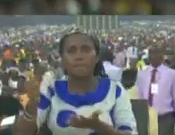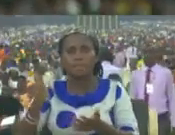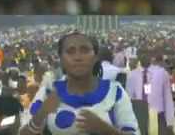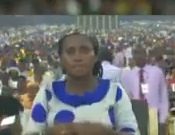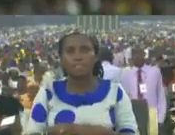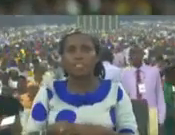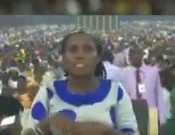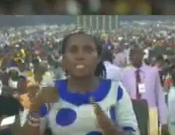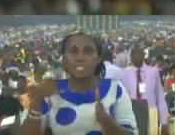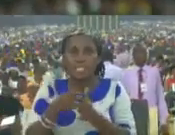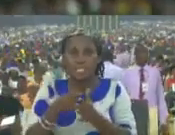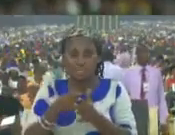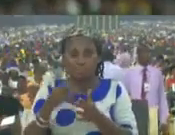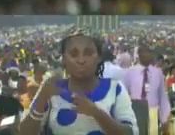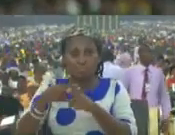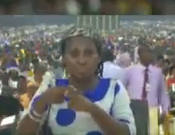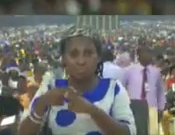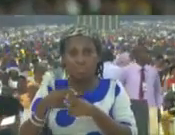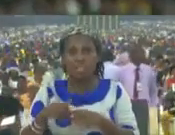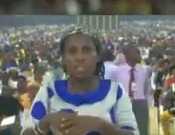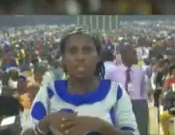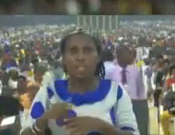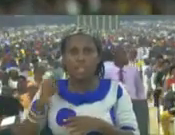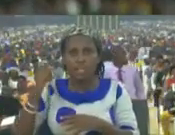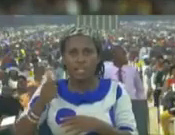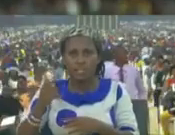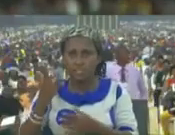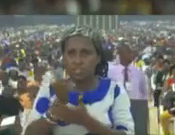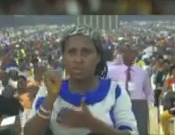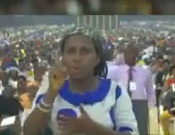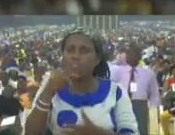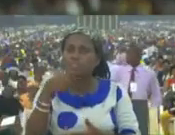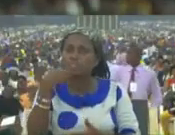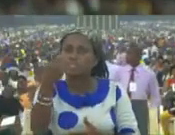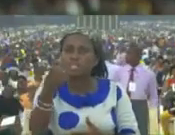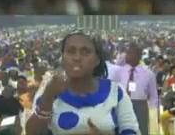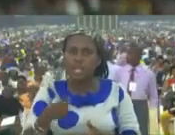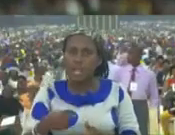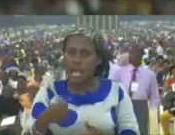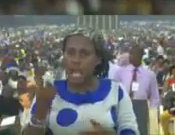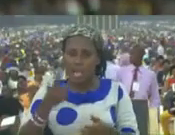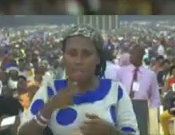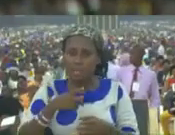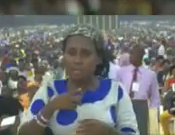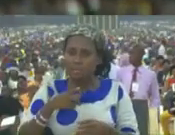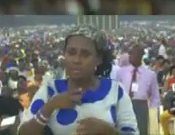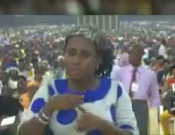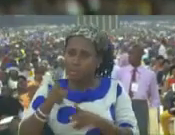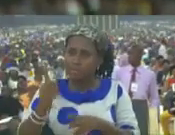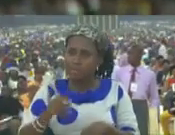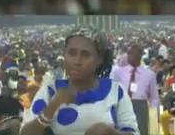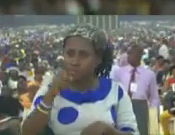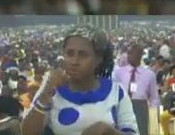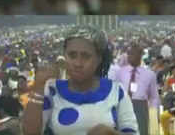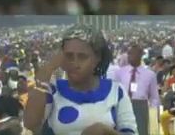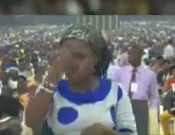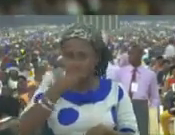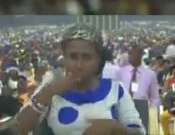It wasn't long after that that people began to say to her, Prof, you are looking